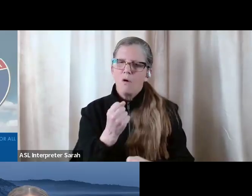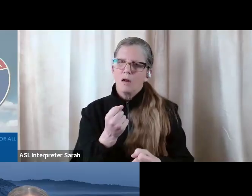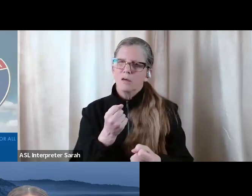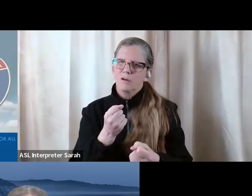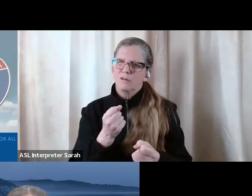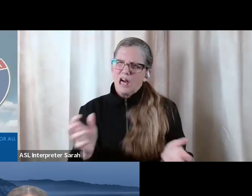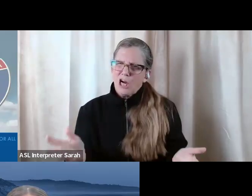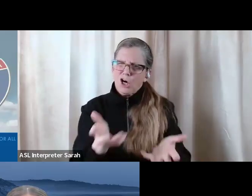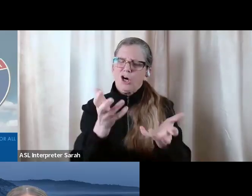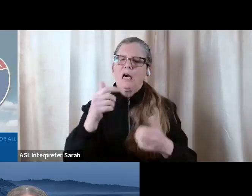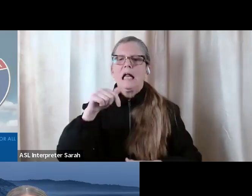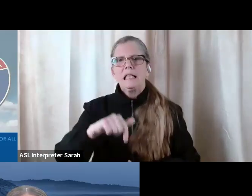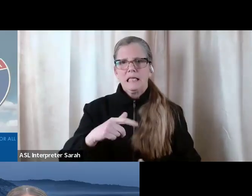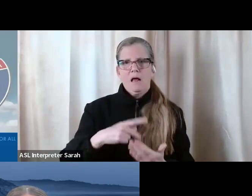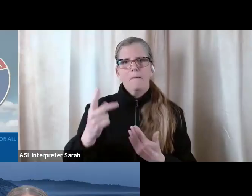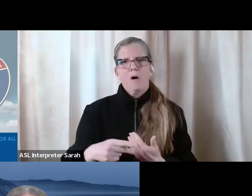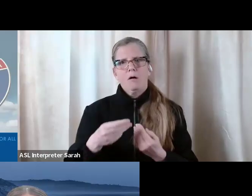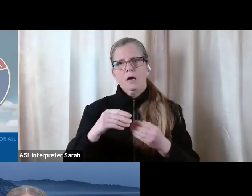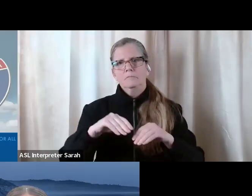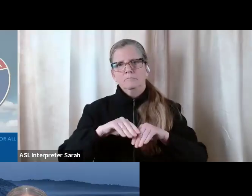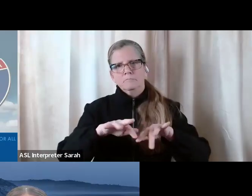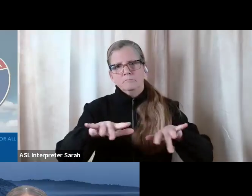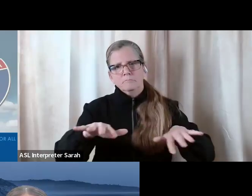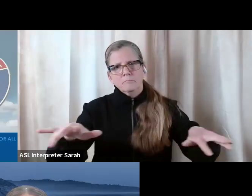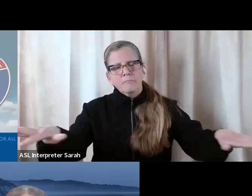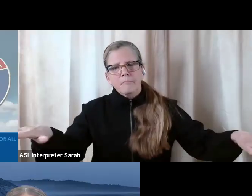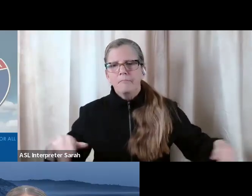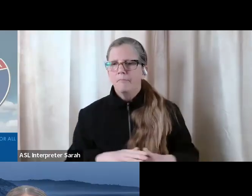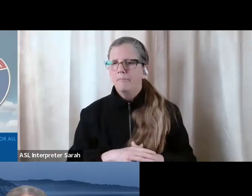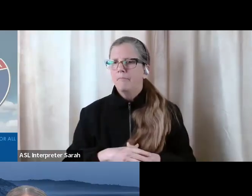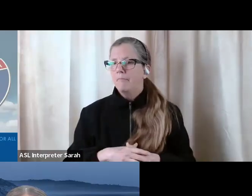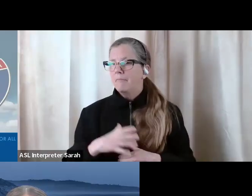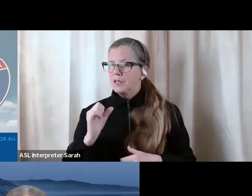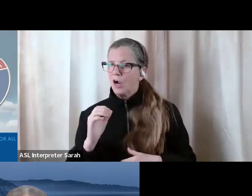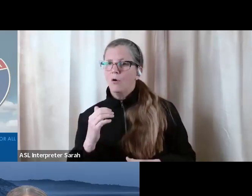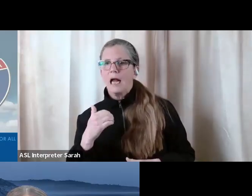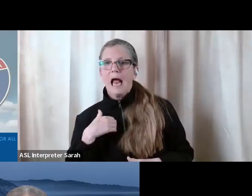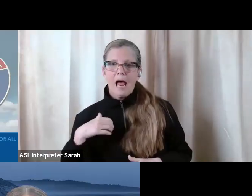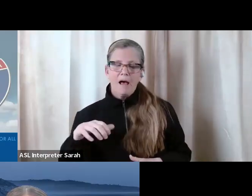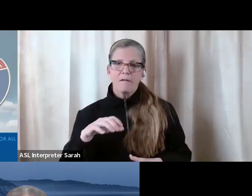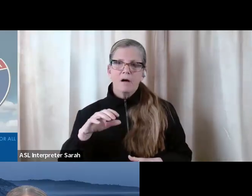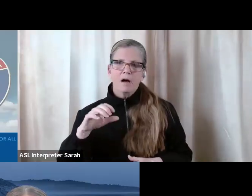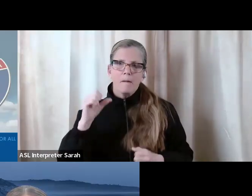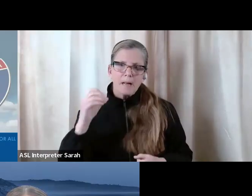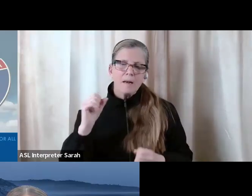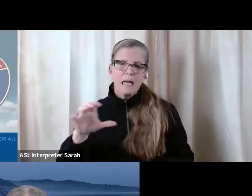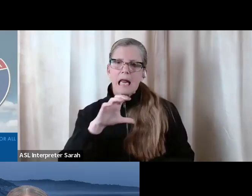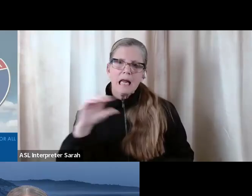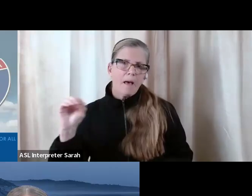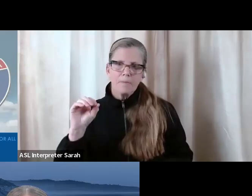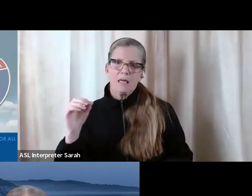broadband pilot, where there are providers participating in their